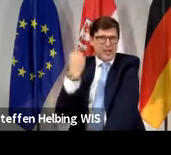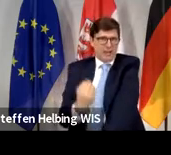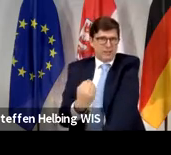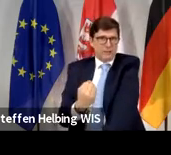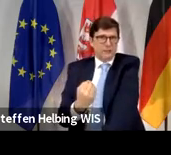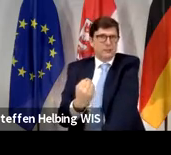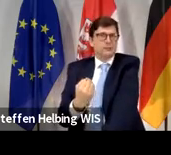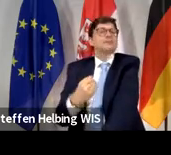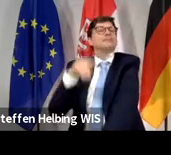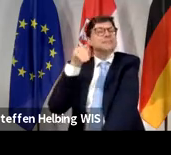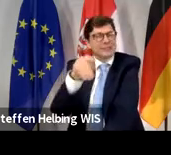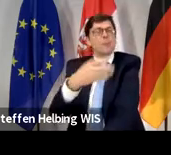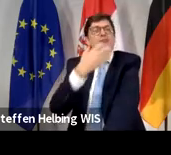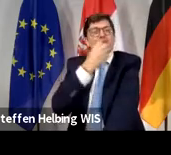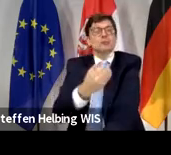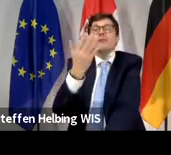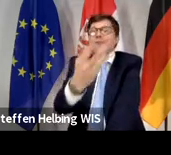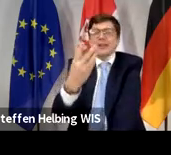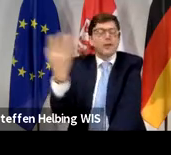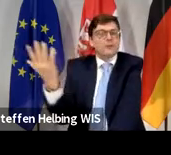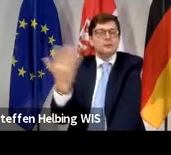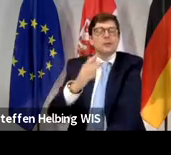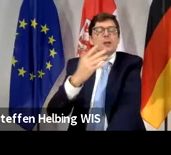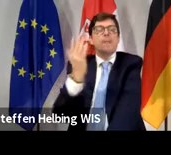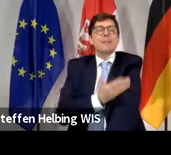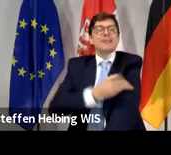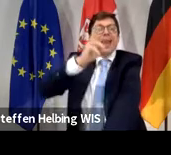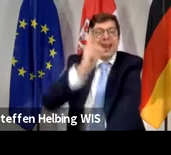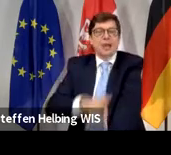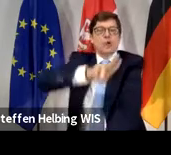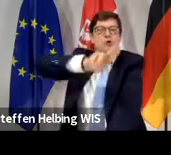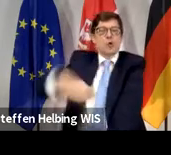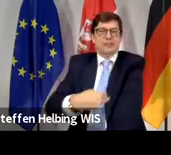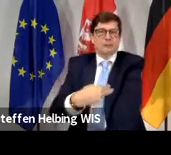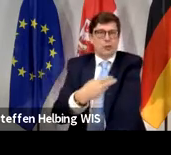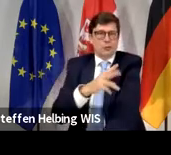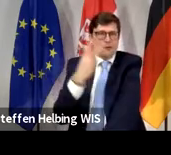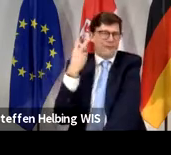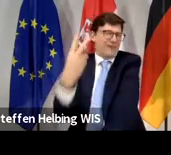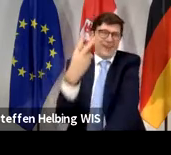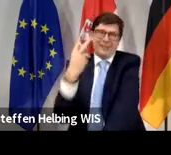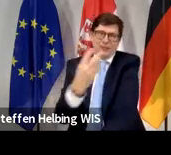much interpreter. For example, in Germany, for every 100 deaf people, we have